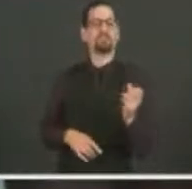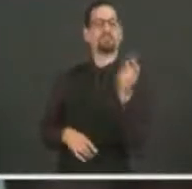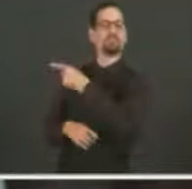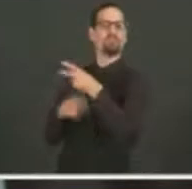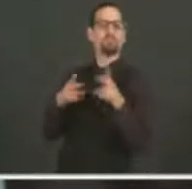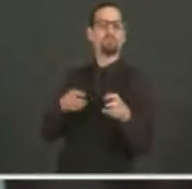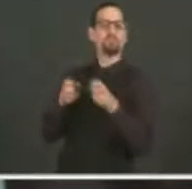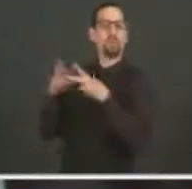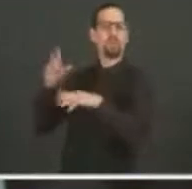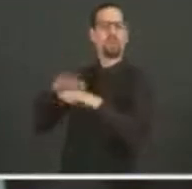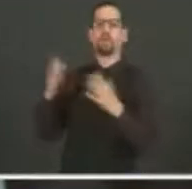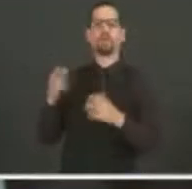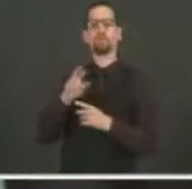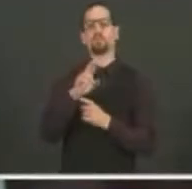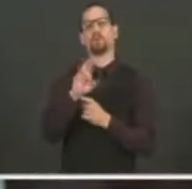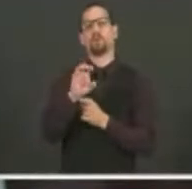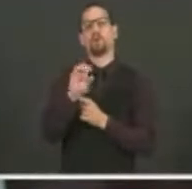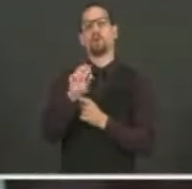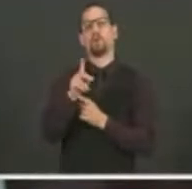this,